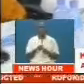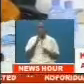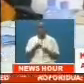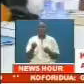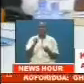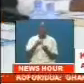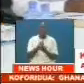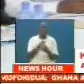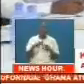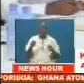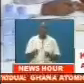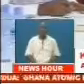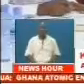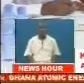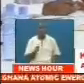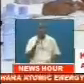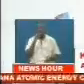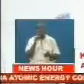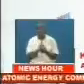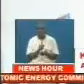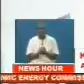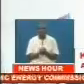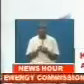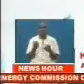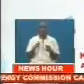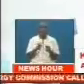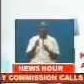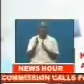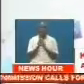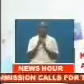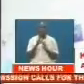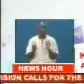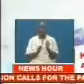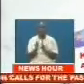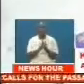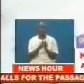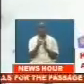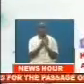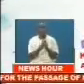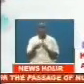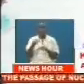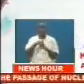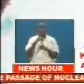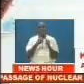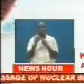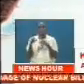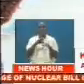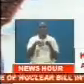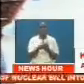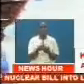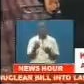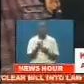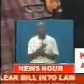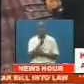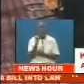the country's energy mix. He said, passing the bill into law will assure the nation and the international community that Ghana